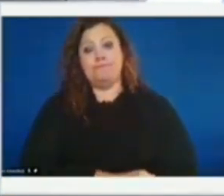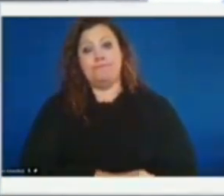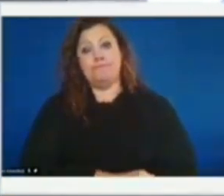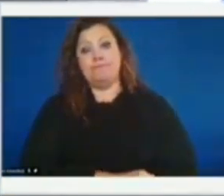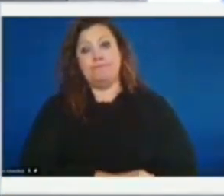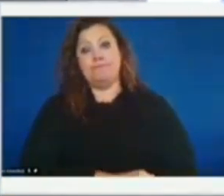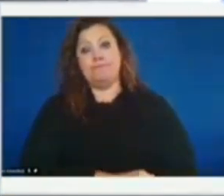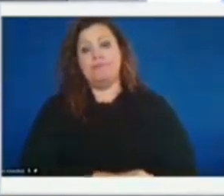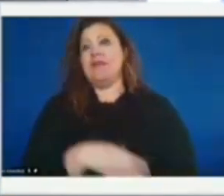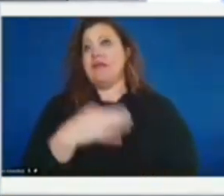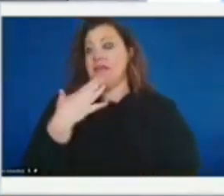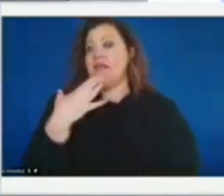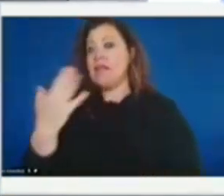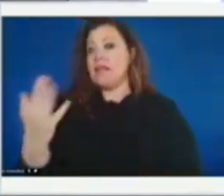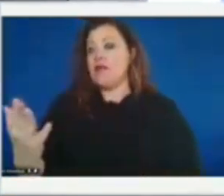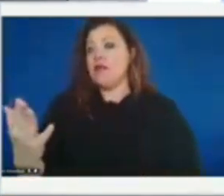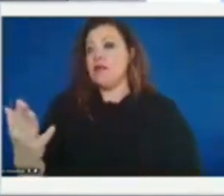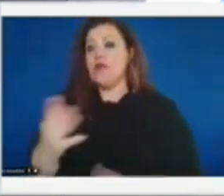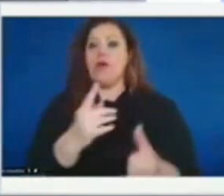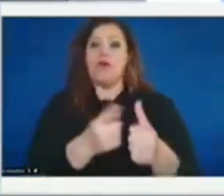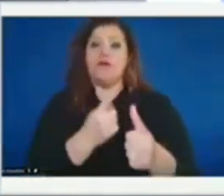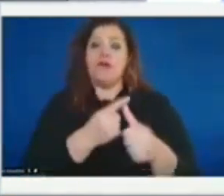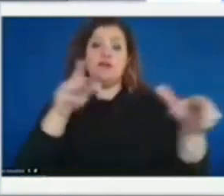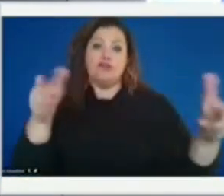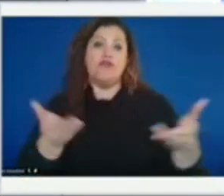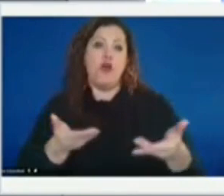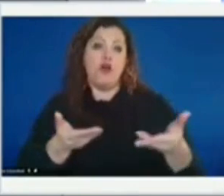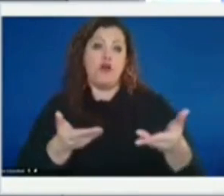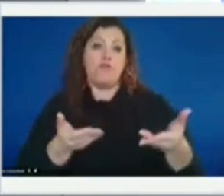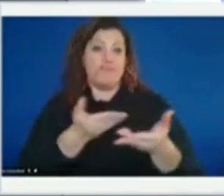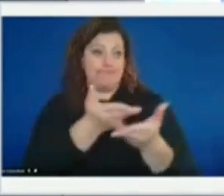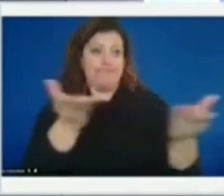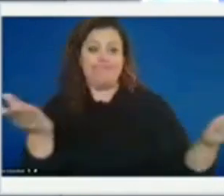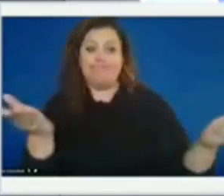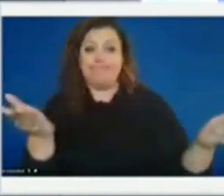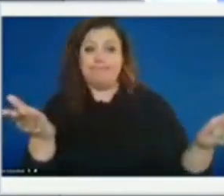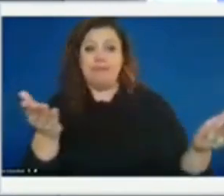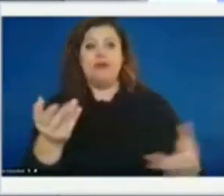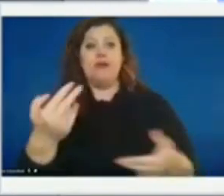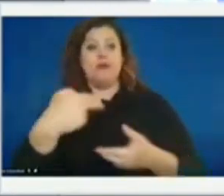Thank you. First of all, welcome to everybody here and joining us